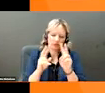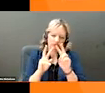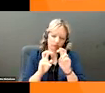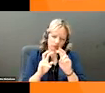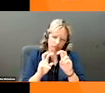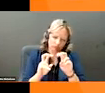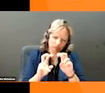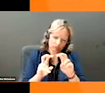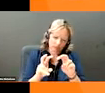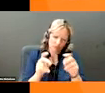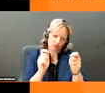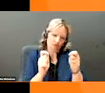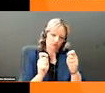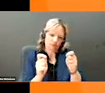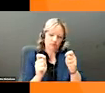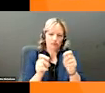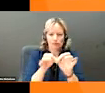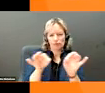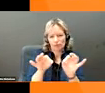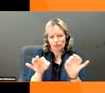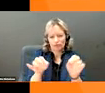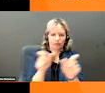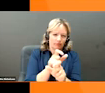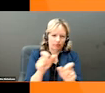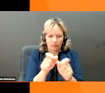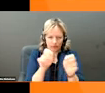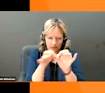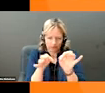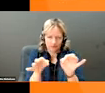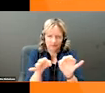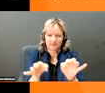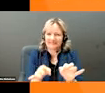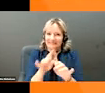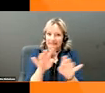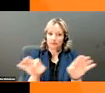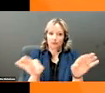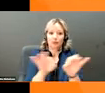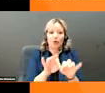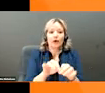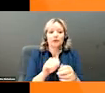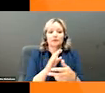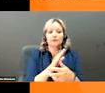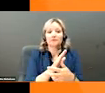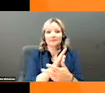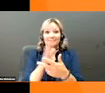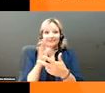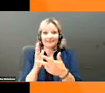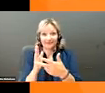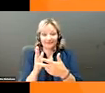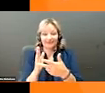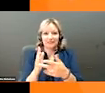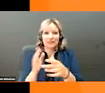fine-tune editing, and that's important. Advanced preparation. This is